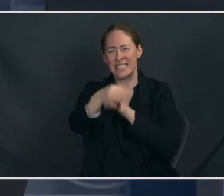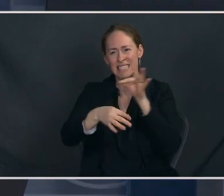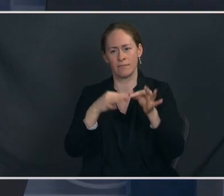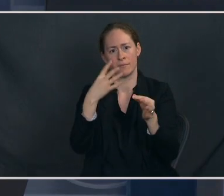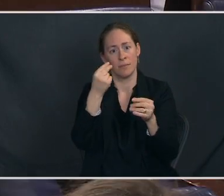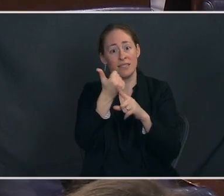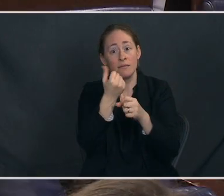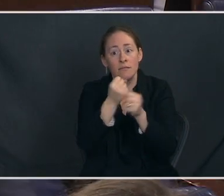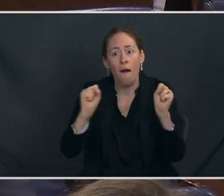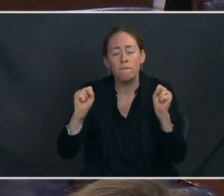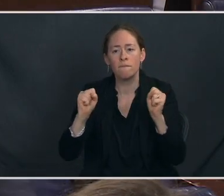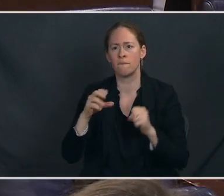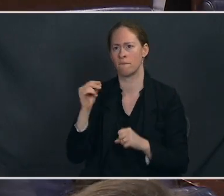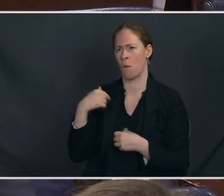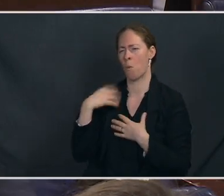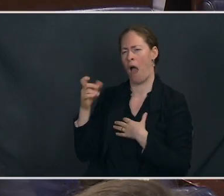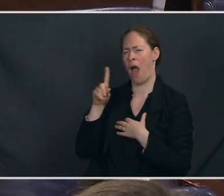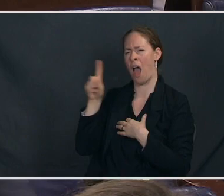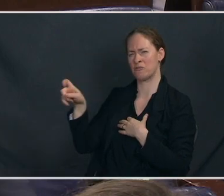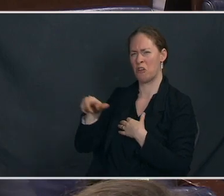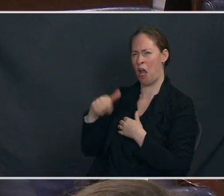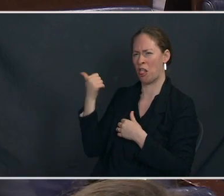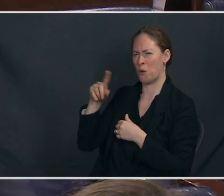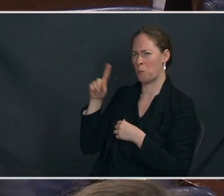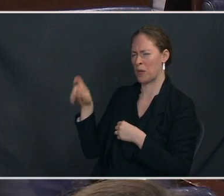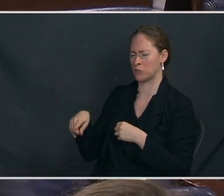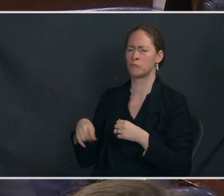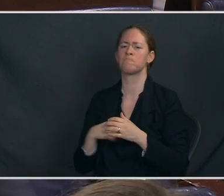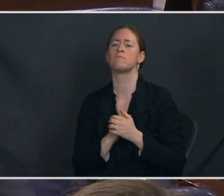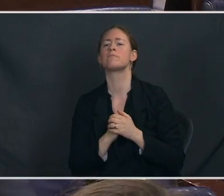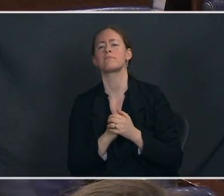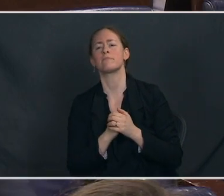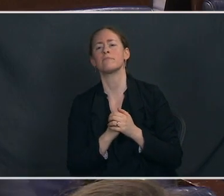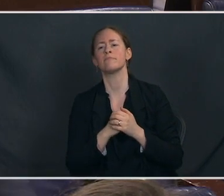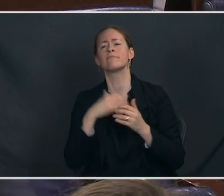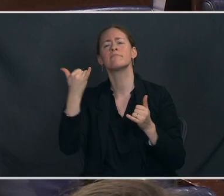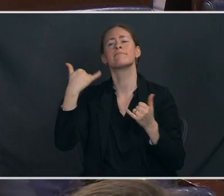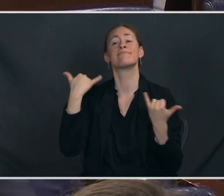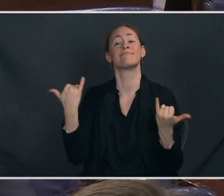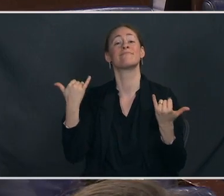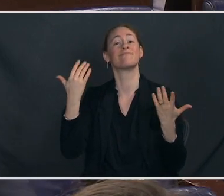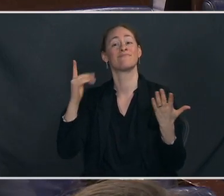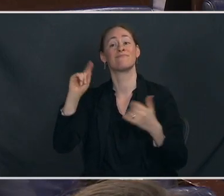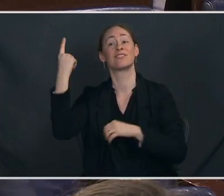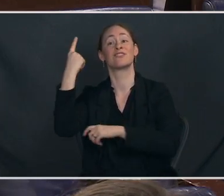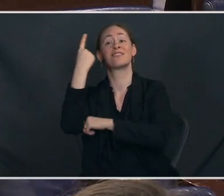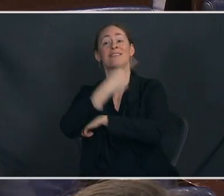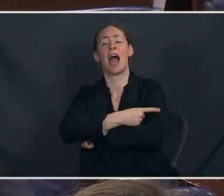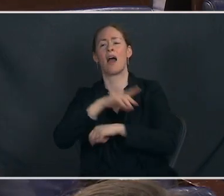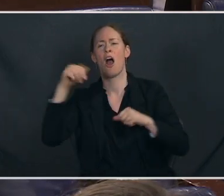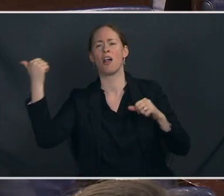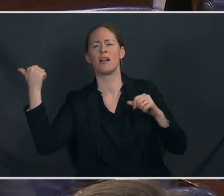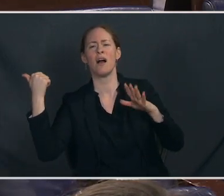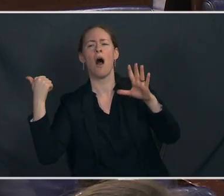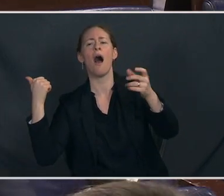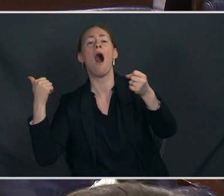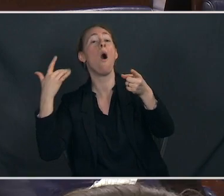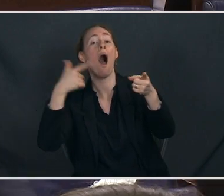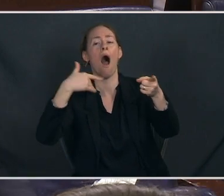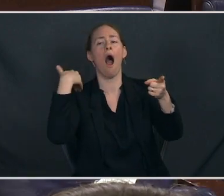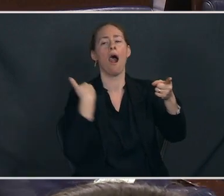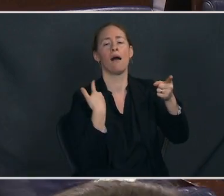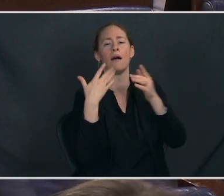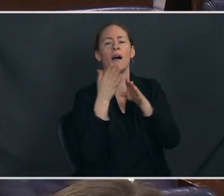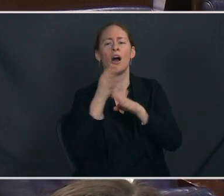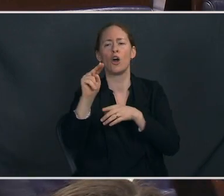you, I have a couple things. One's news of day, but another one, there's a lot of day one promises right now. Jen does news of the day. Okay, fine. Let me ask we'll do the whole thing after that.